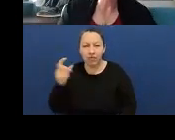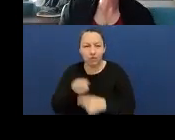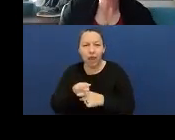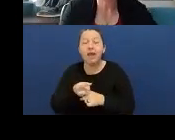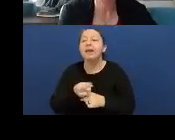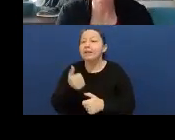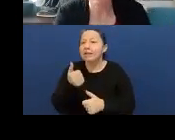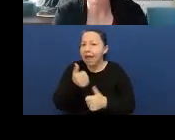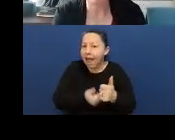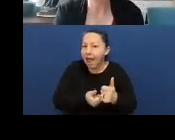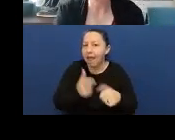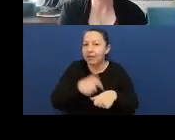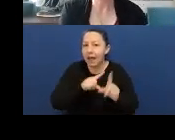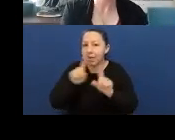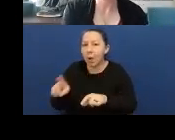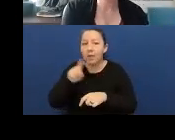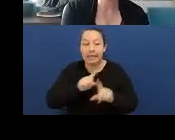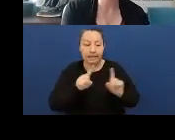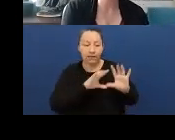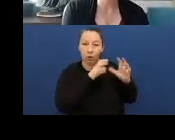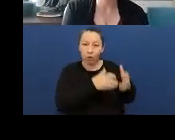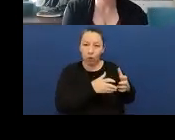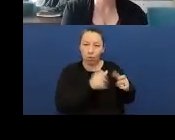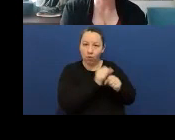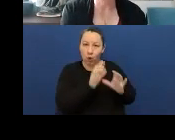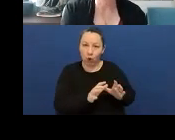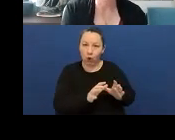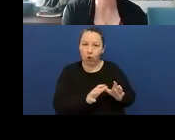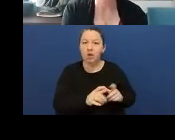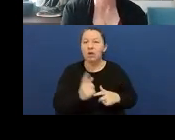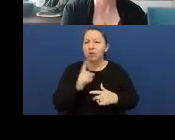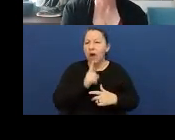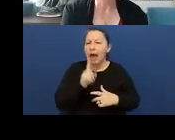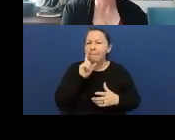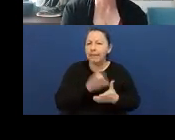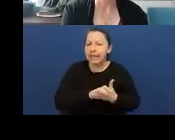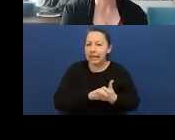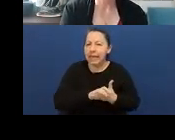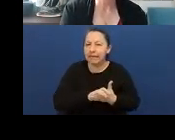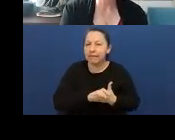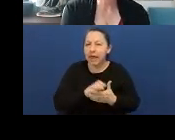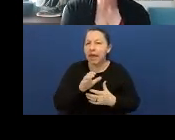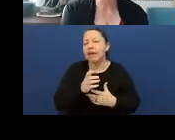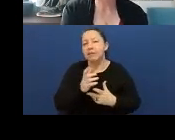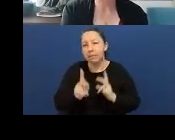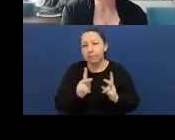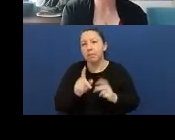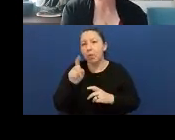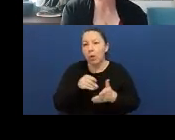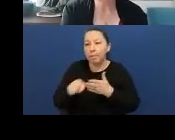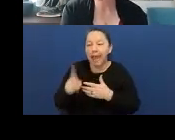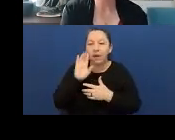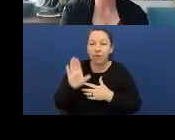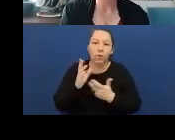I do think that conscripted laborers were doing a bulk of this. So good job. That's awesome. But it is possible